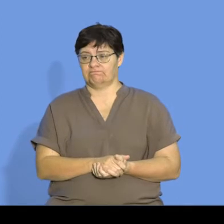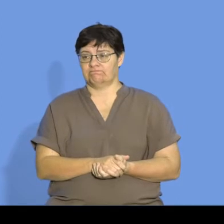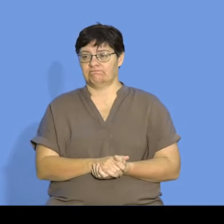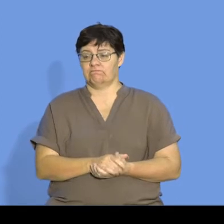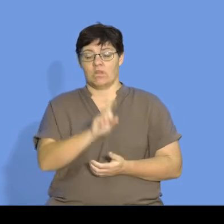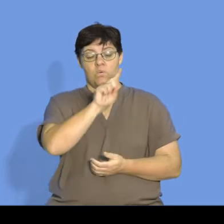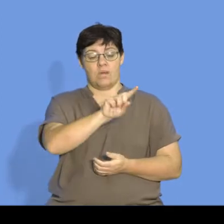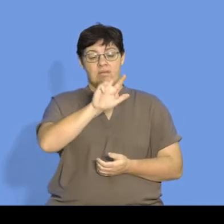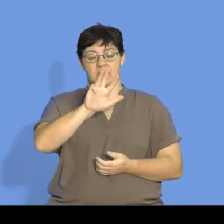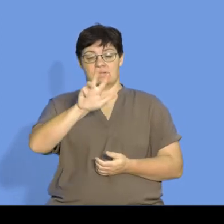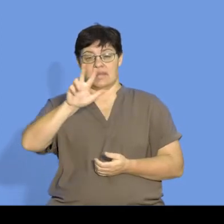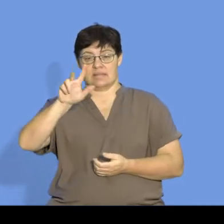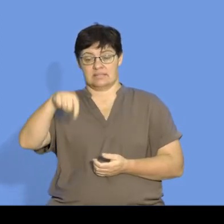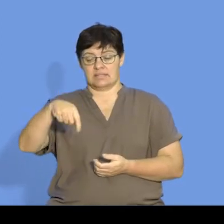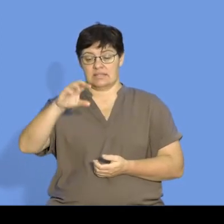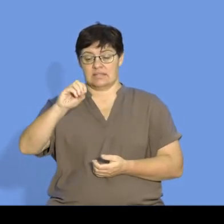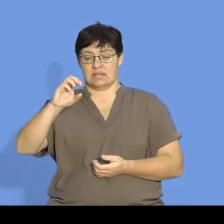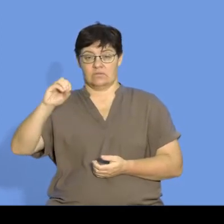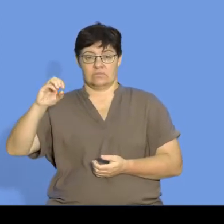It says